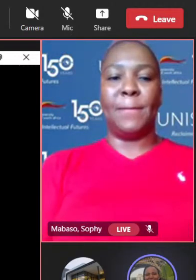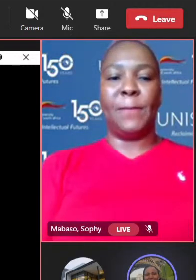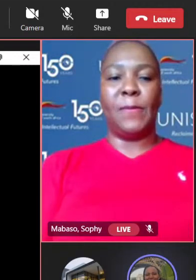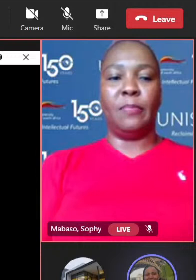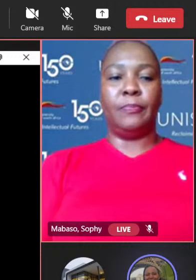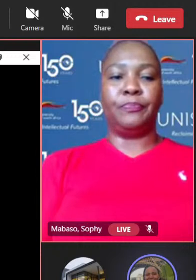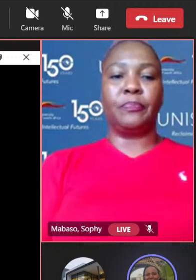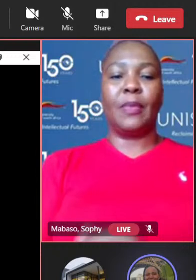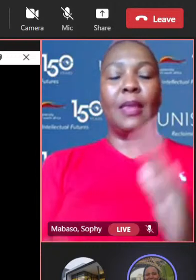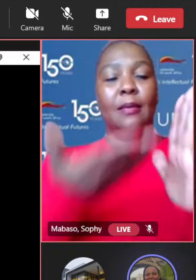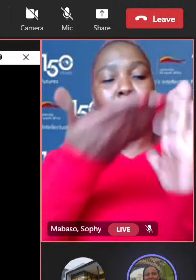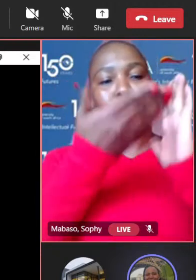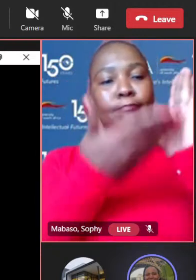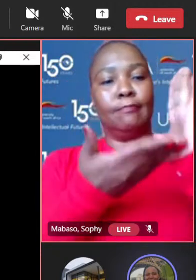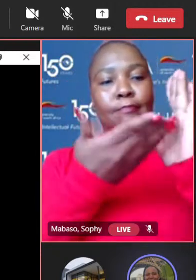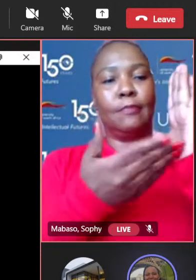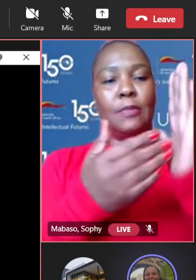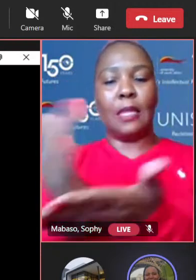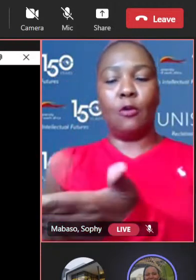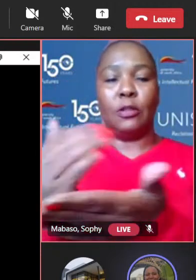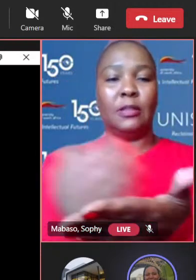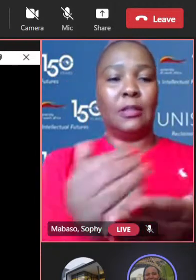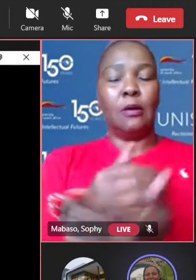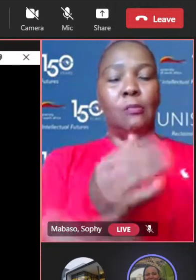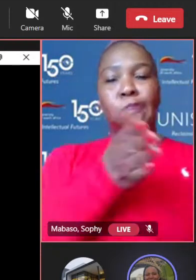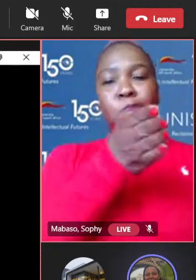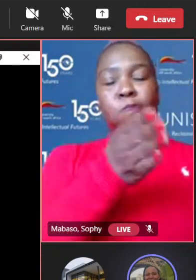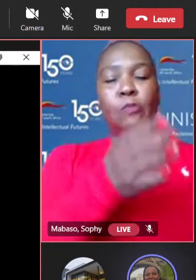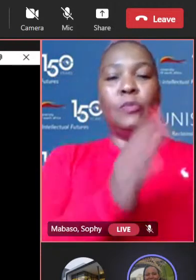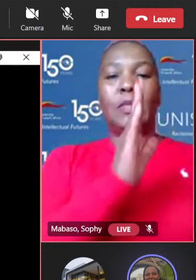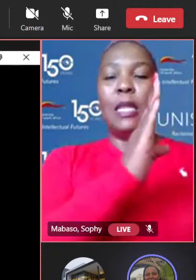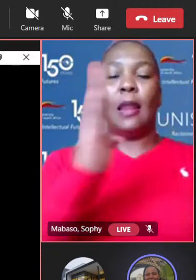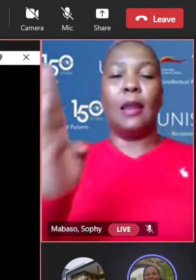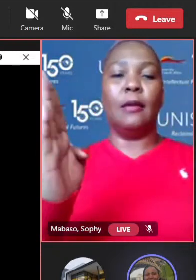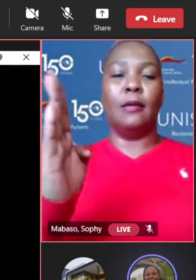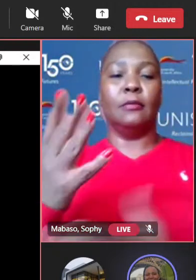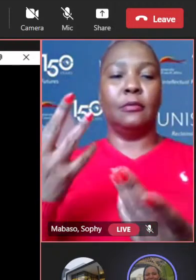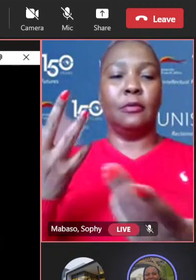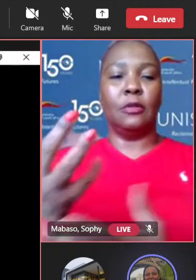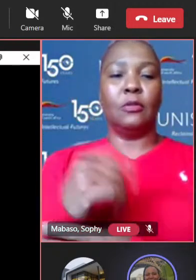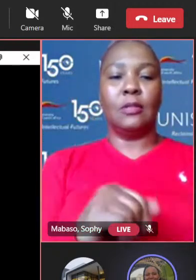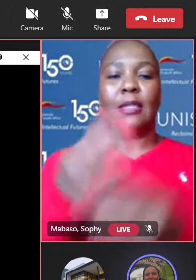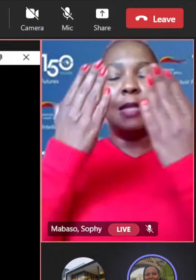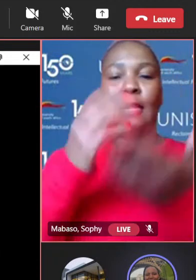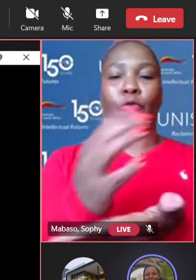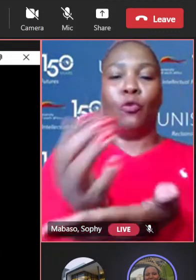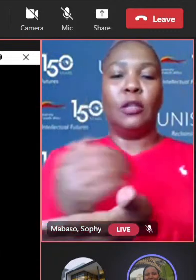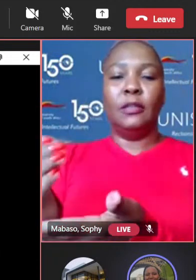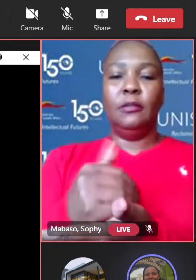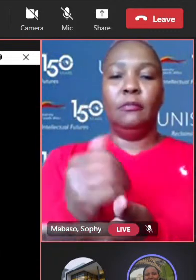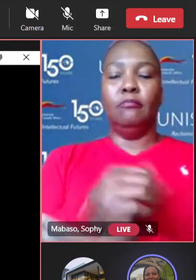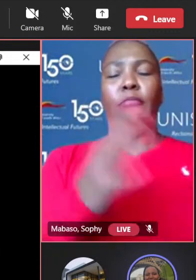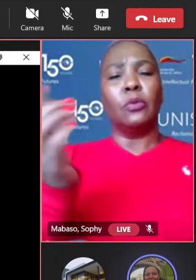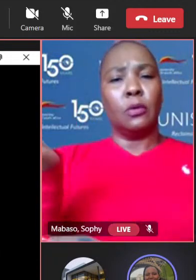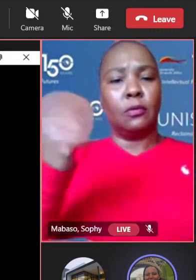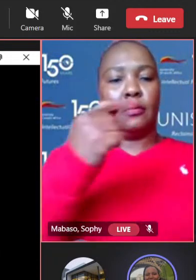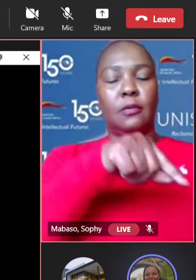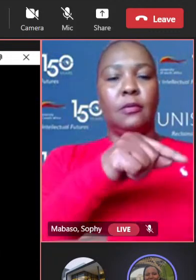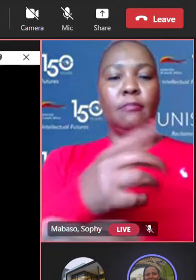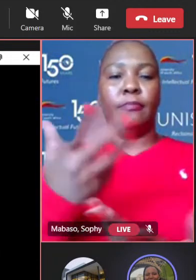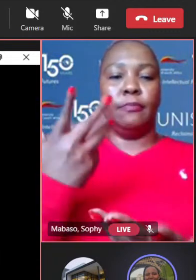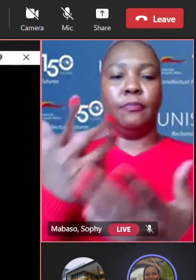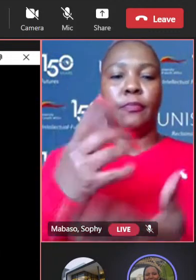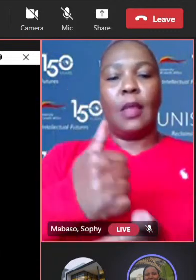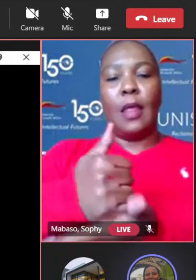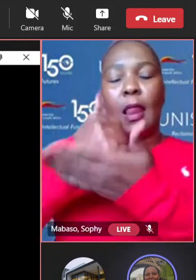These are some of the collection that is available in the library. We've got the study collection where you can come in and then help